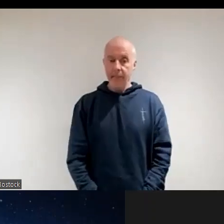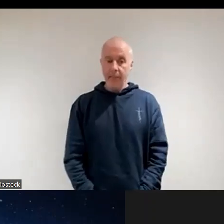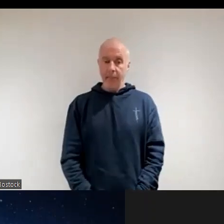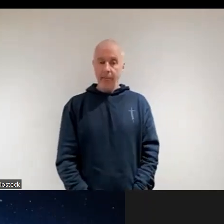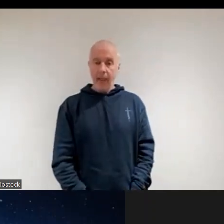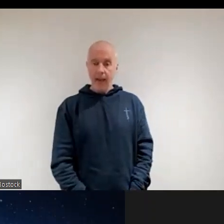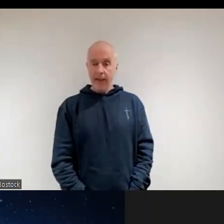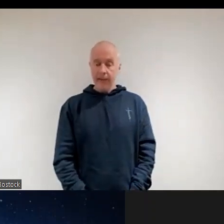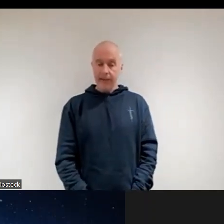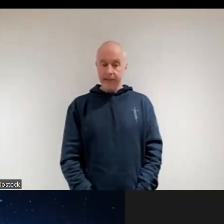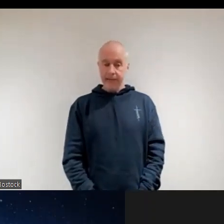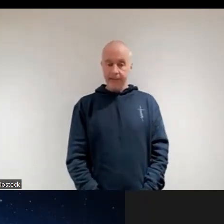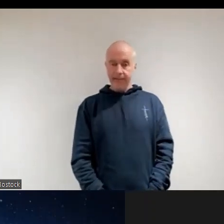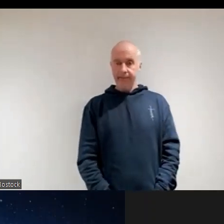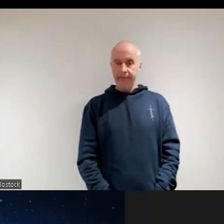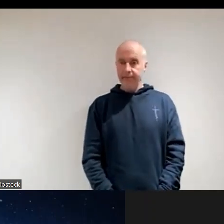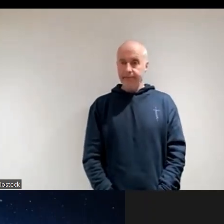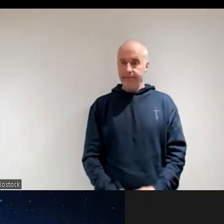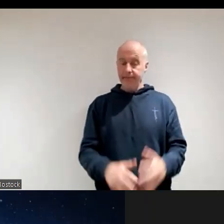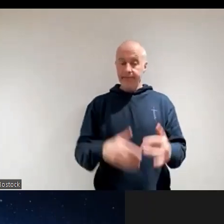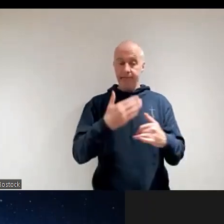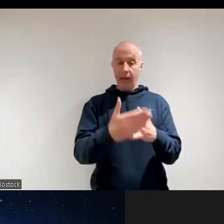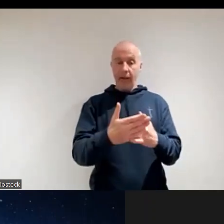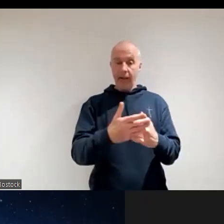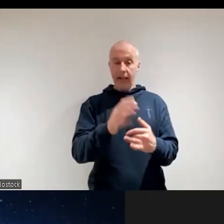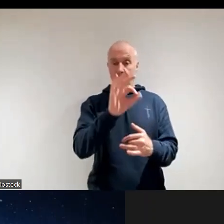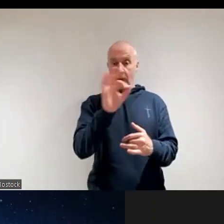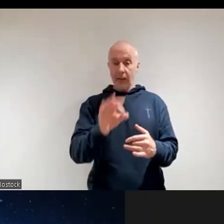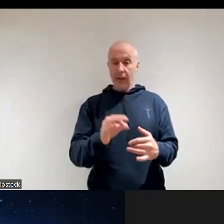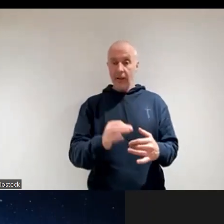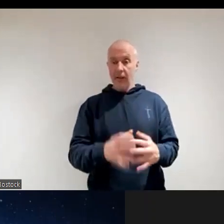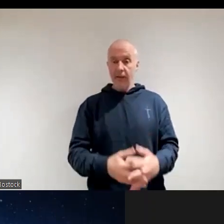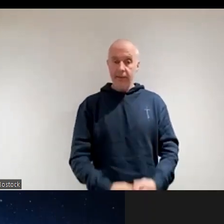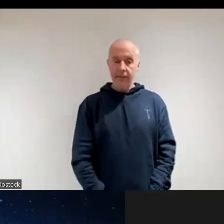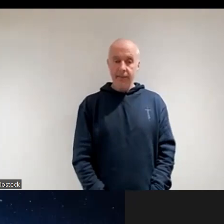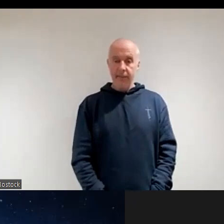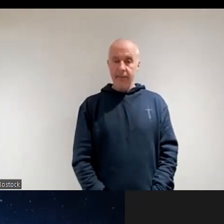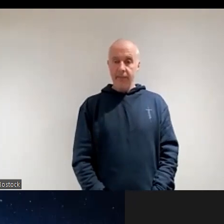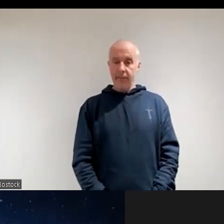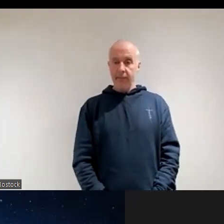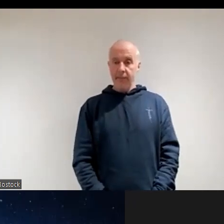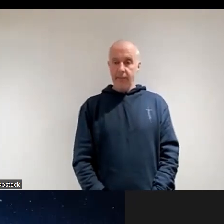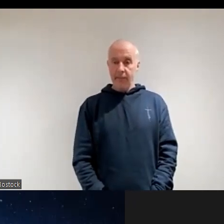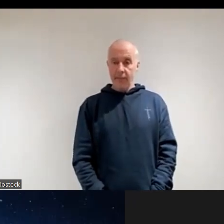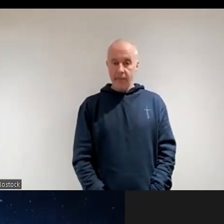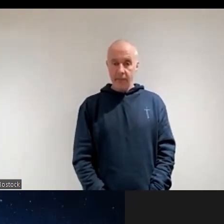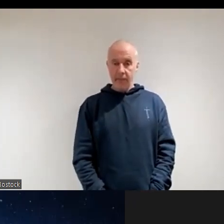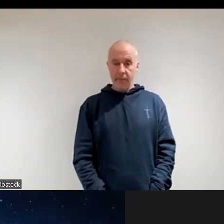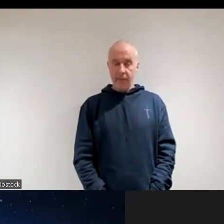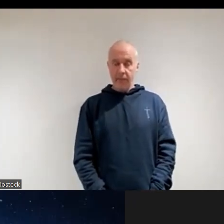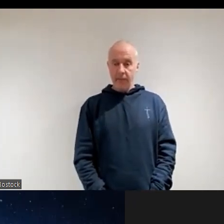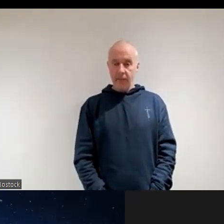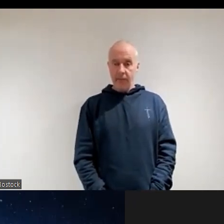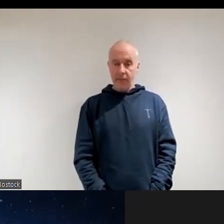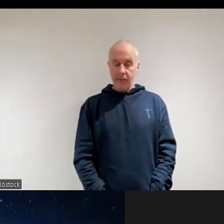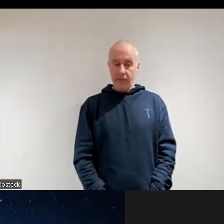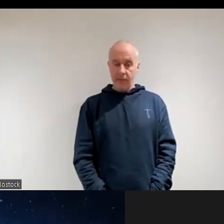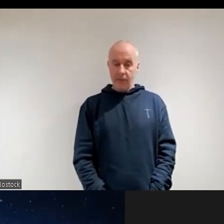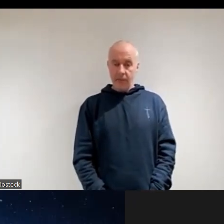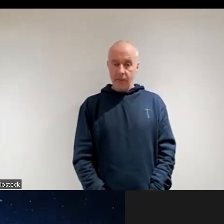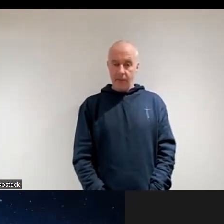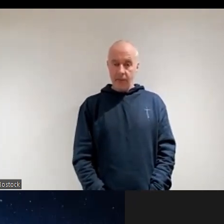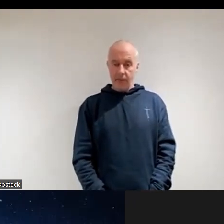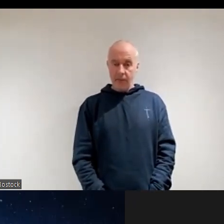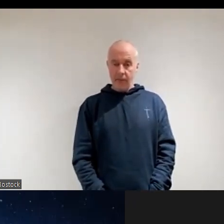And that brings us beautifully onto our final question. In fact, you've answered the first part. So the question comes from Keshav, and he asked about the sort